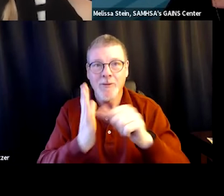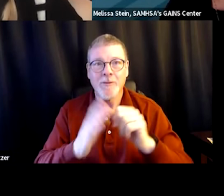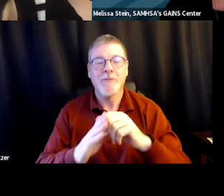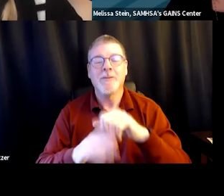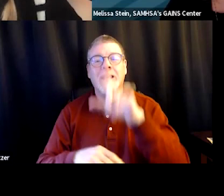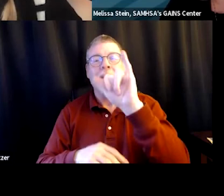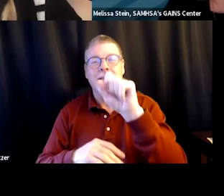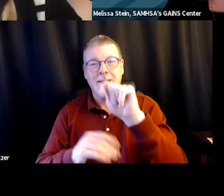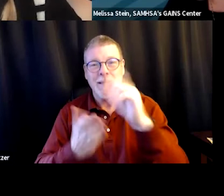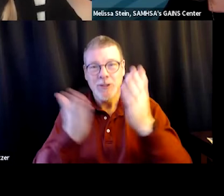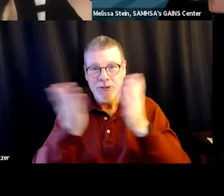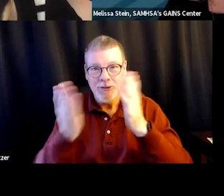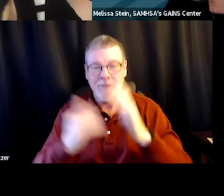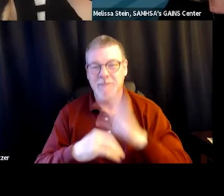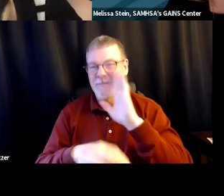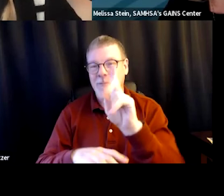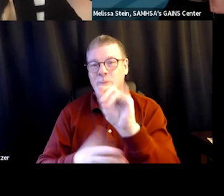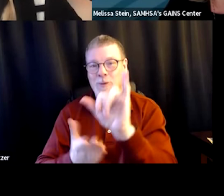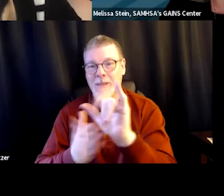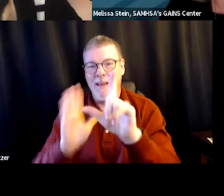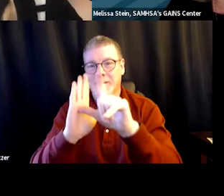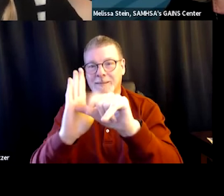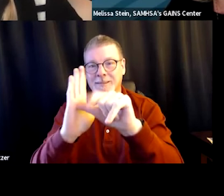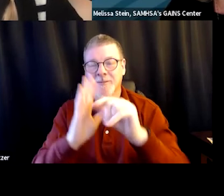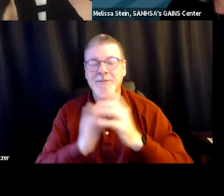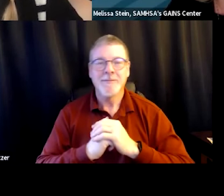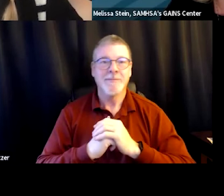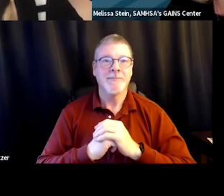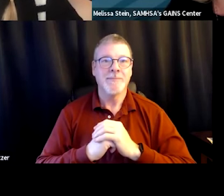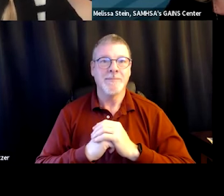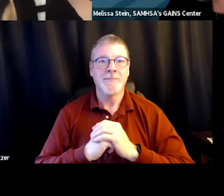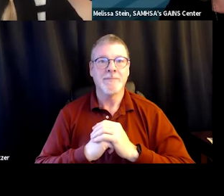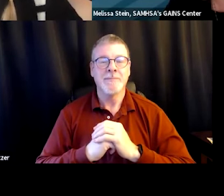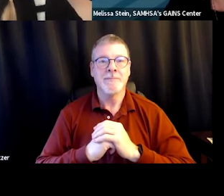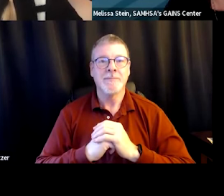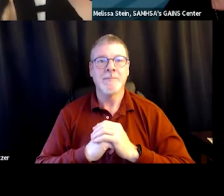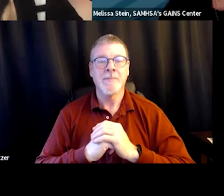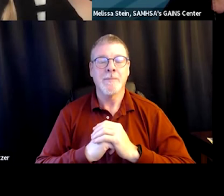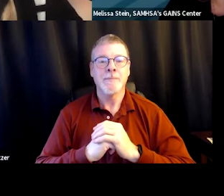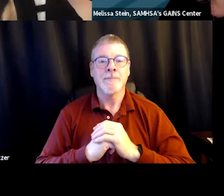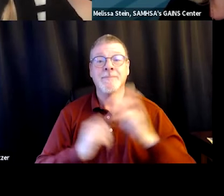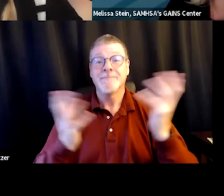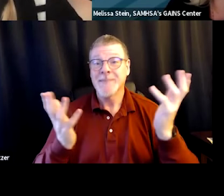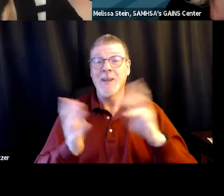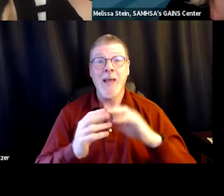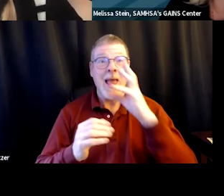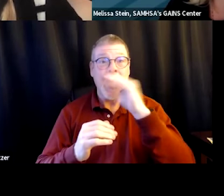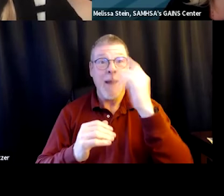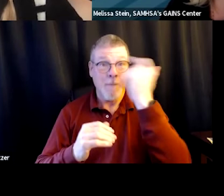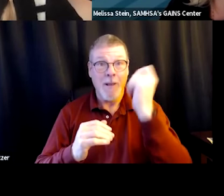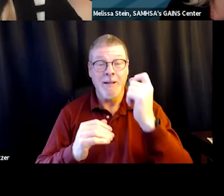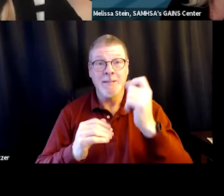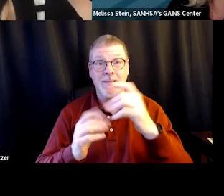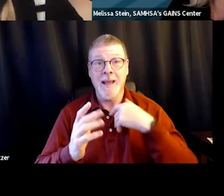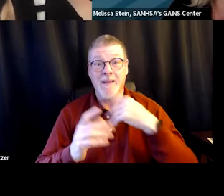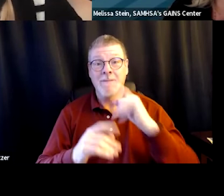listserv, there'll be a chance to do that later on at the end of this event. So because this is such a critical